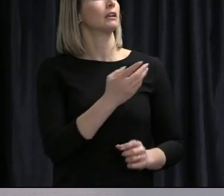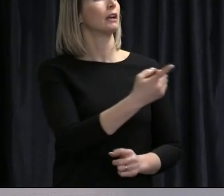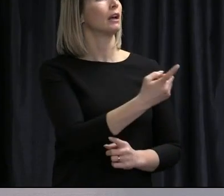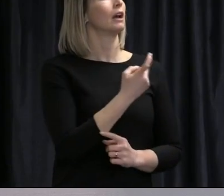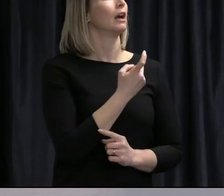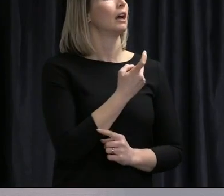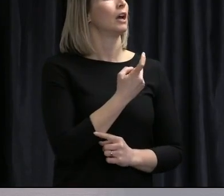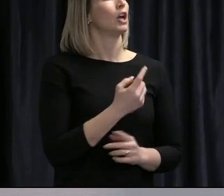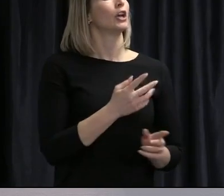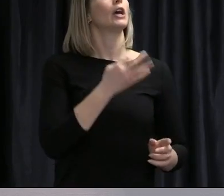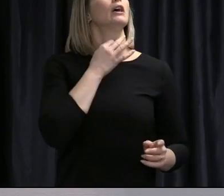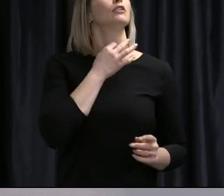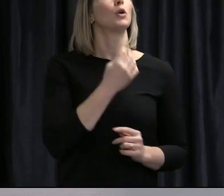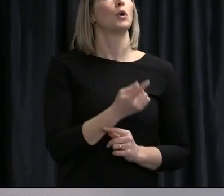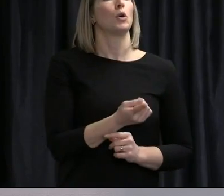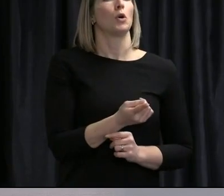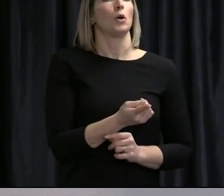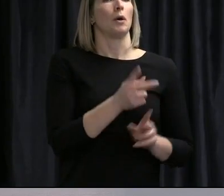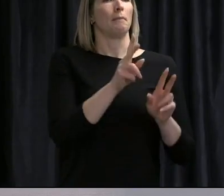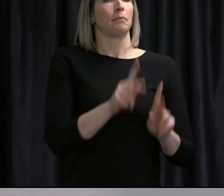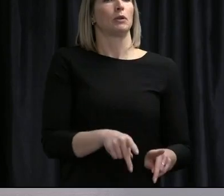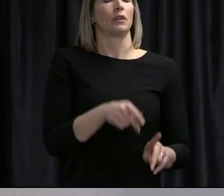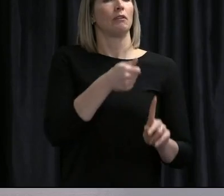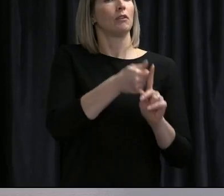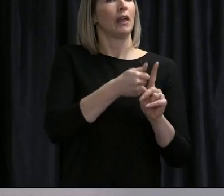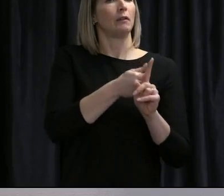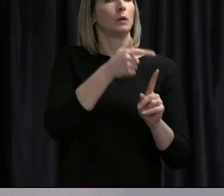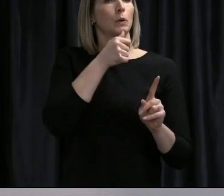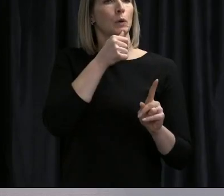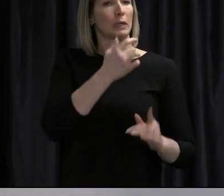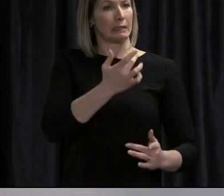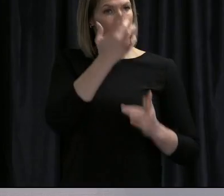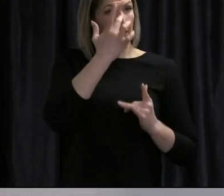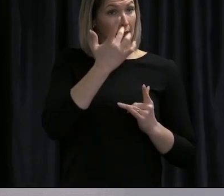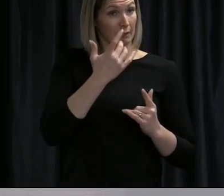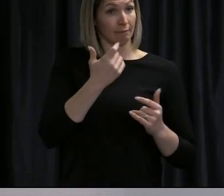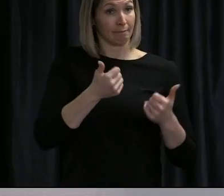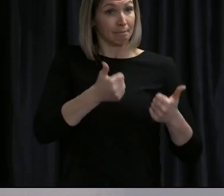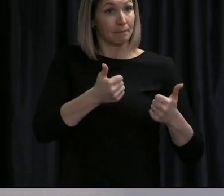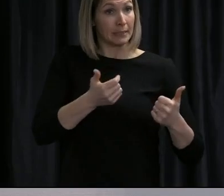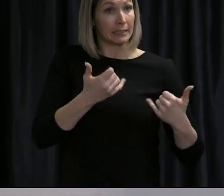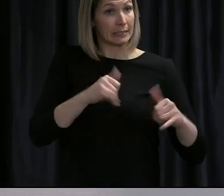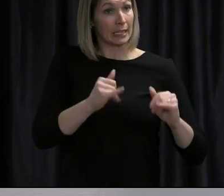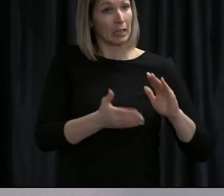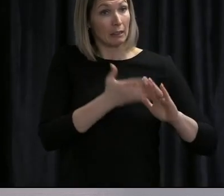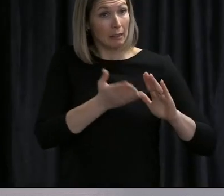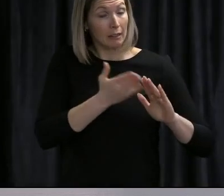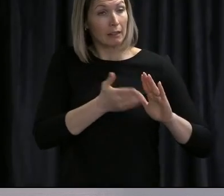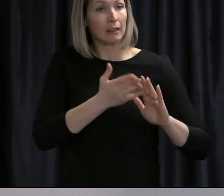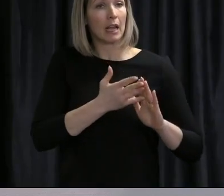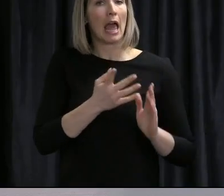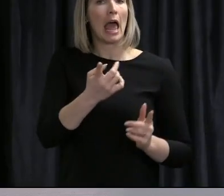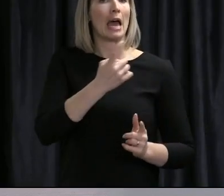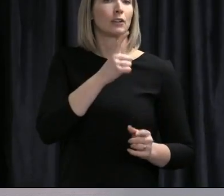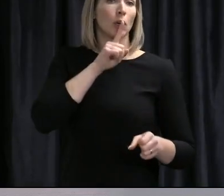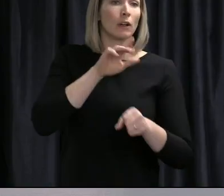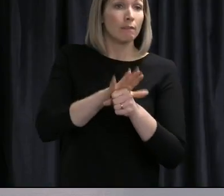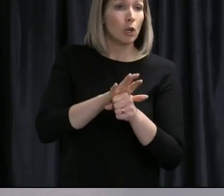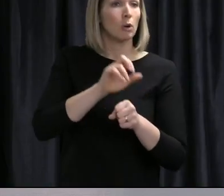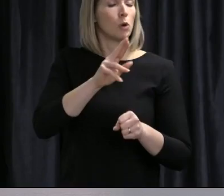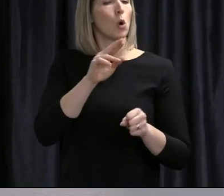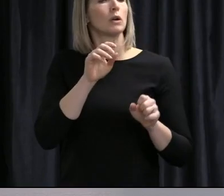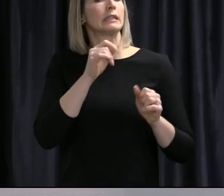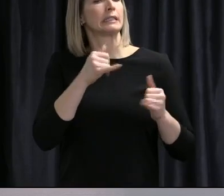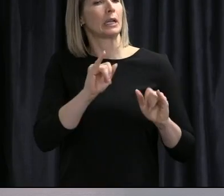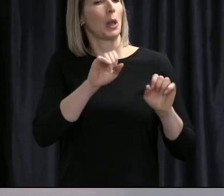presumptive case doing? How is the woman doing? As far as I know, she's doing well. Yeah, It's still lot of presumptive symptoms. or confirmed now?